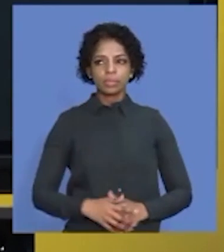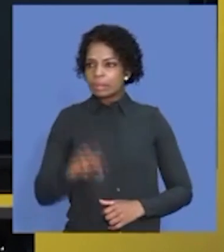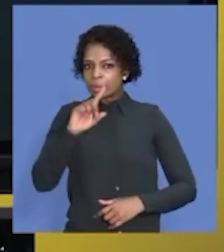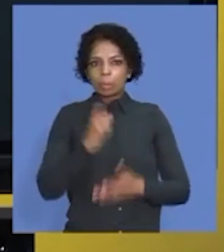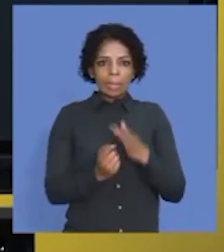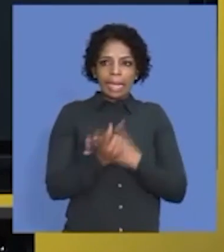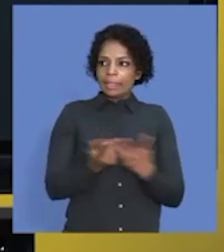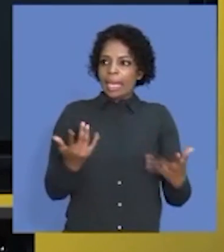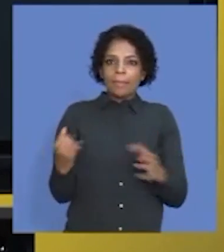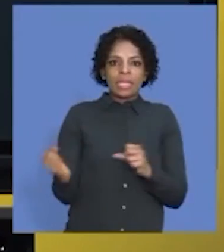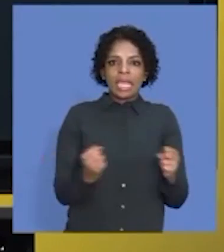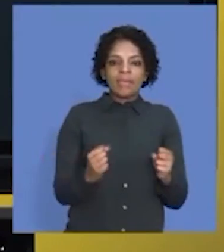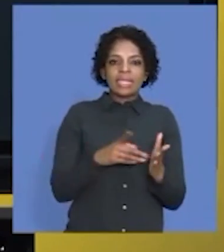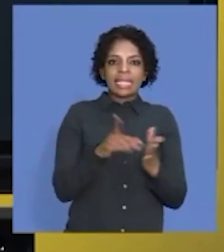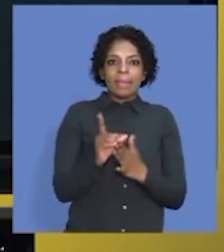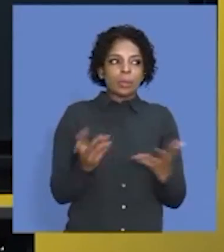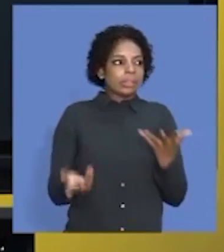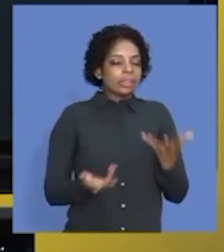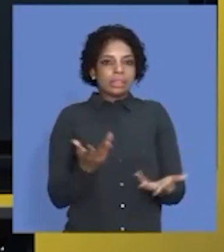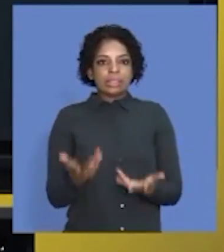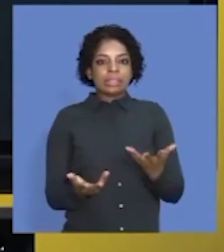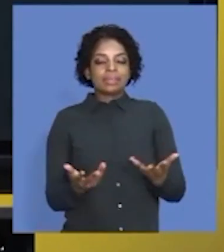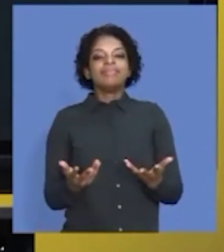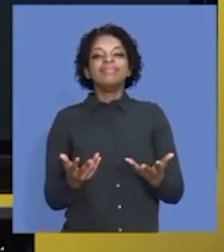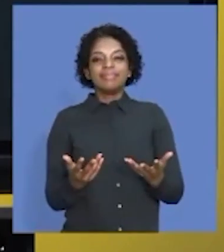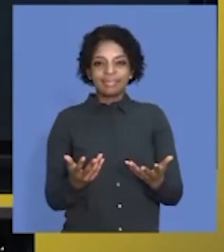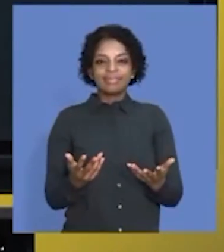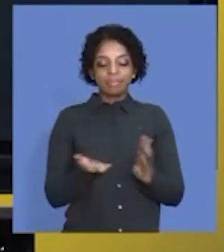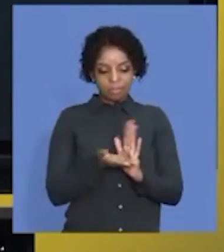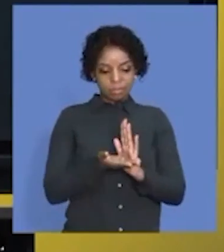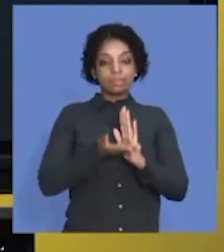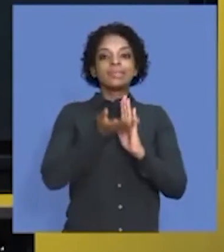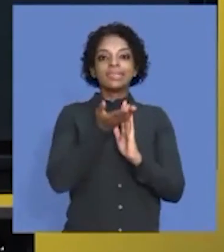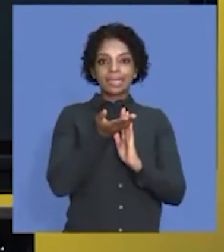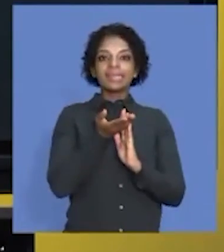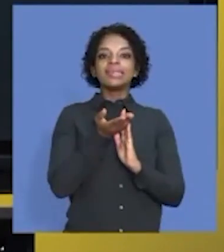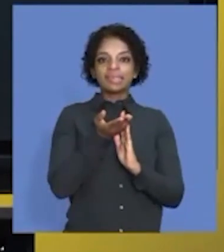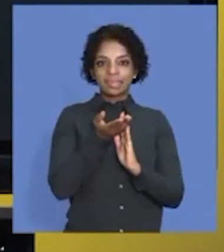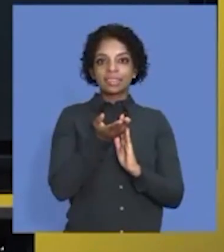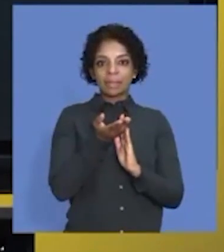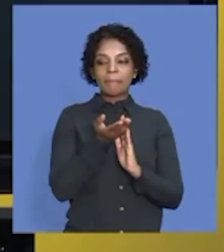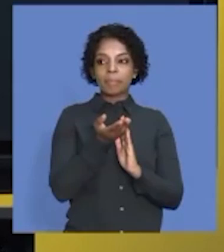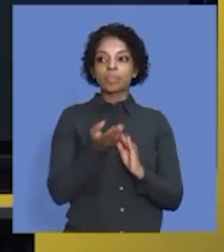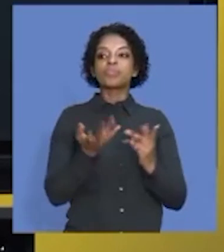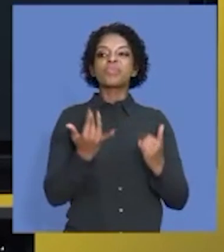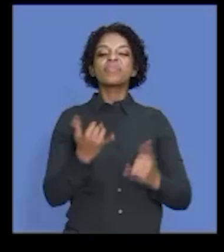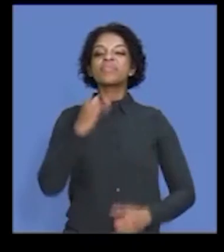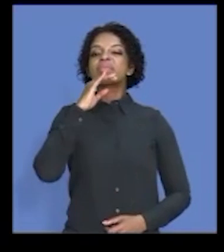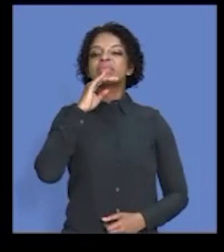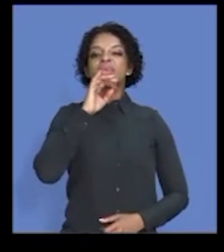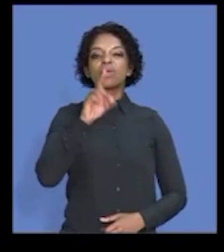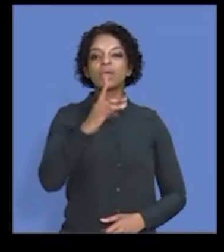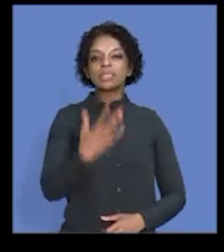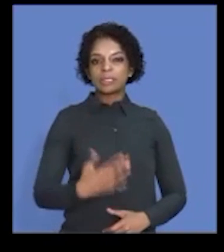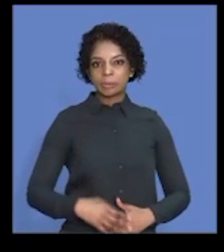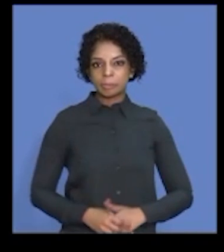happened to the fixed deposit? Obviously, it increased. The asset increased in value. And therefore,